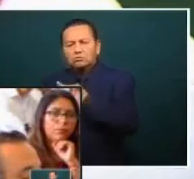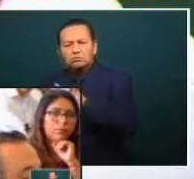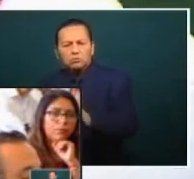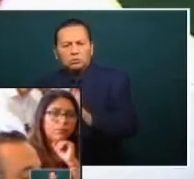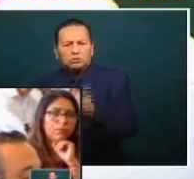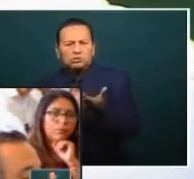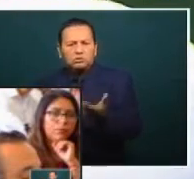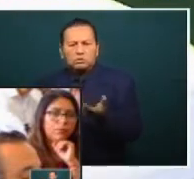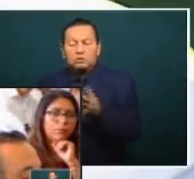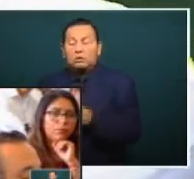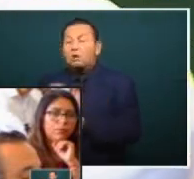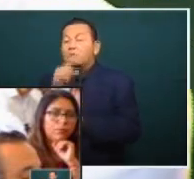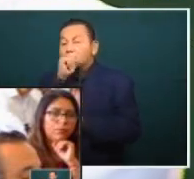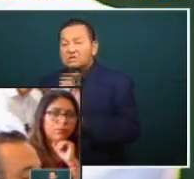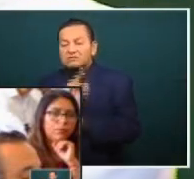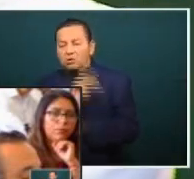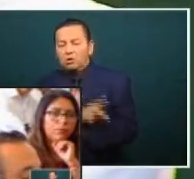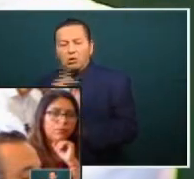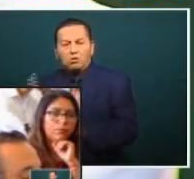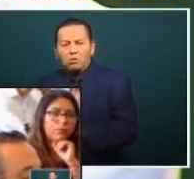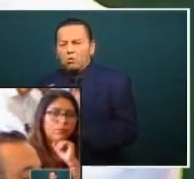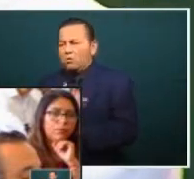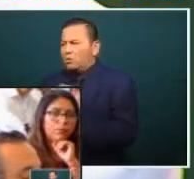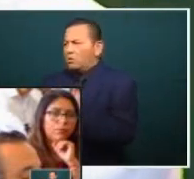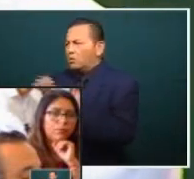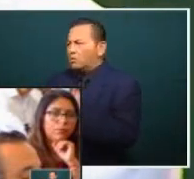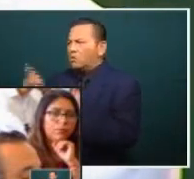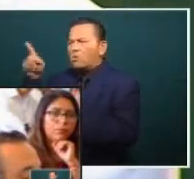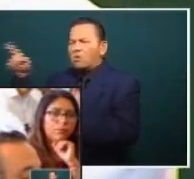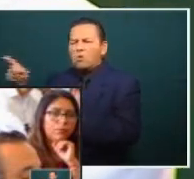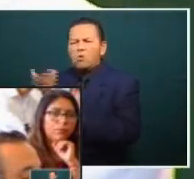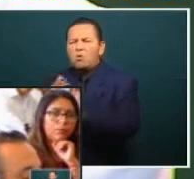without not attending the